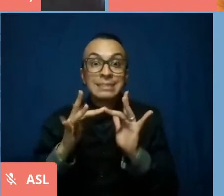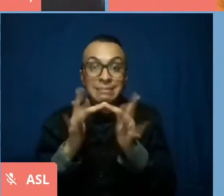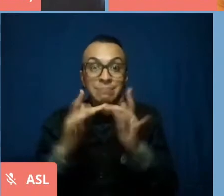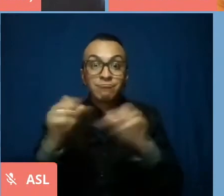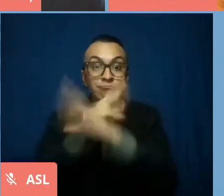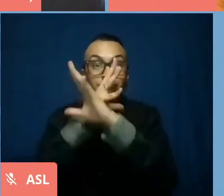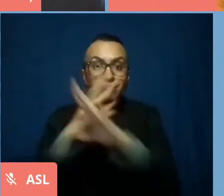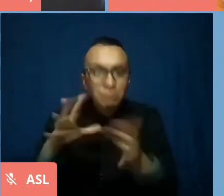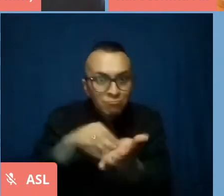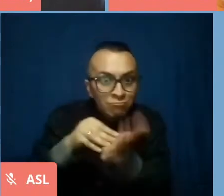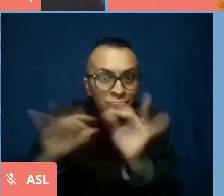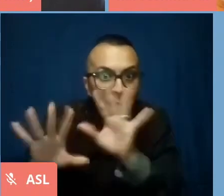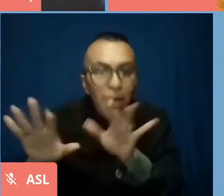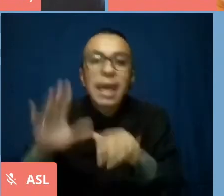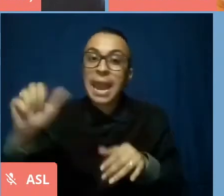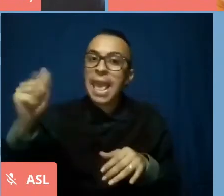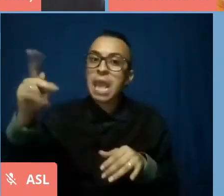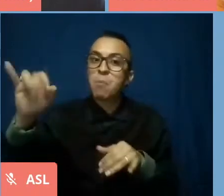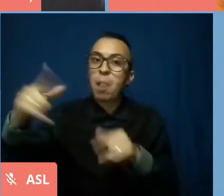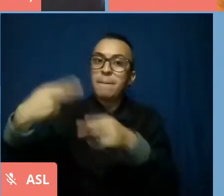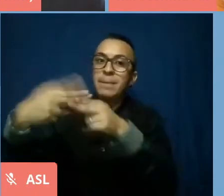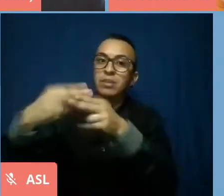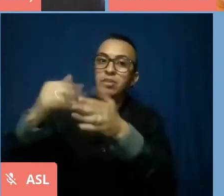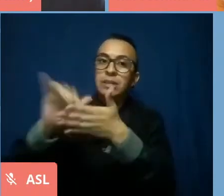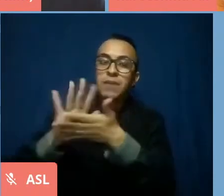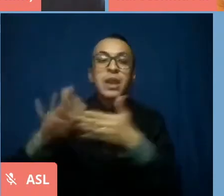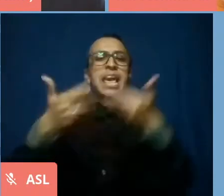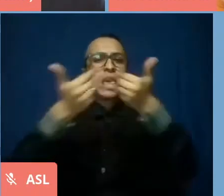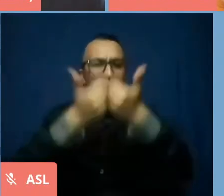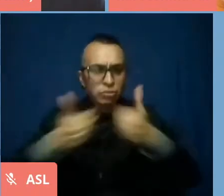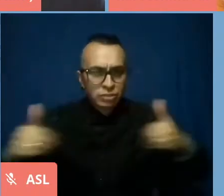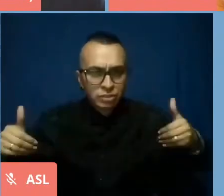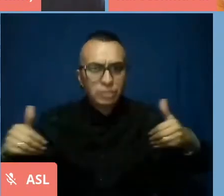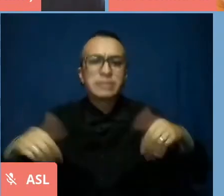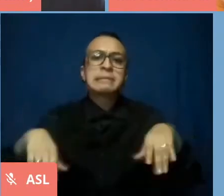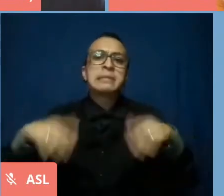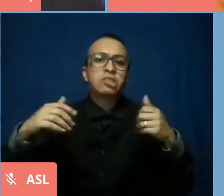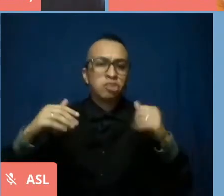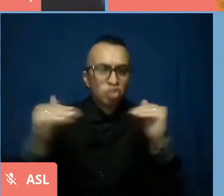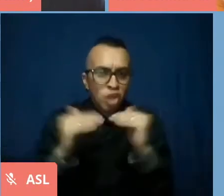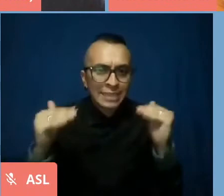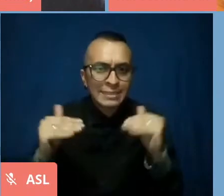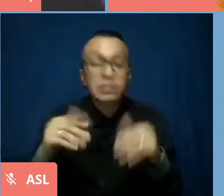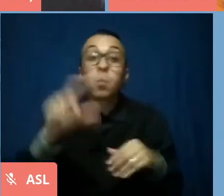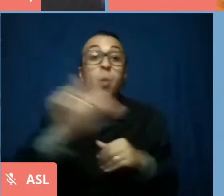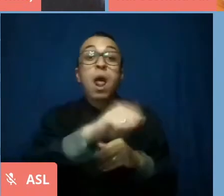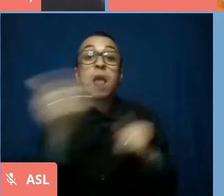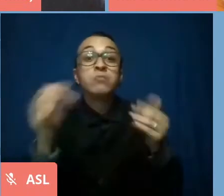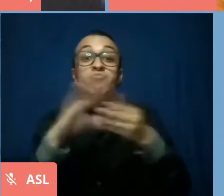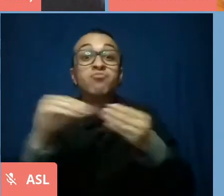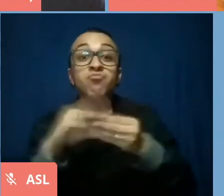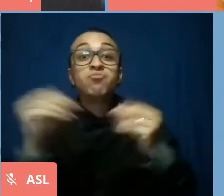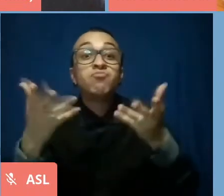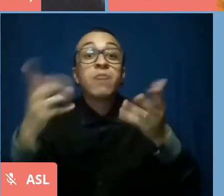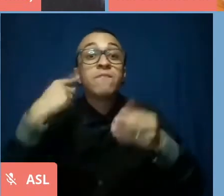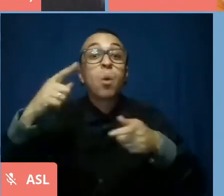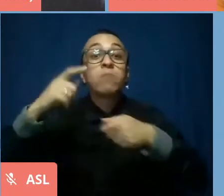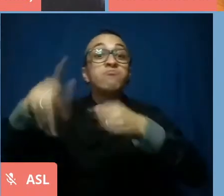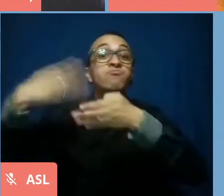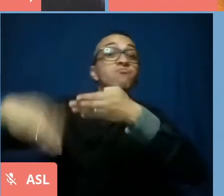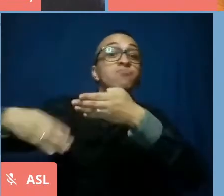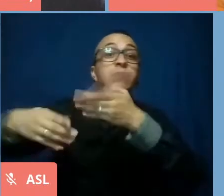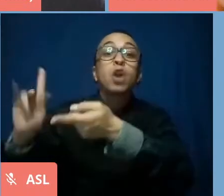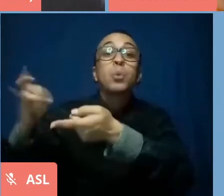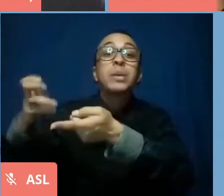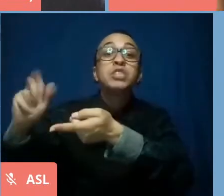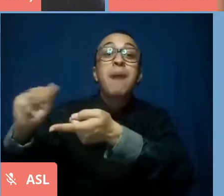for, as April said, intersectionality and justice. What else do we need to say to wrap this up? Karishma, speed